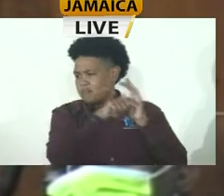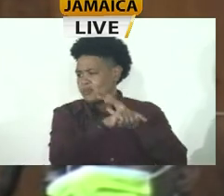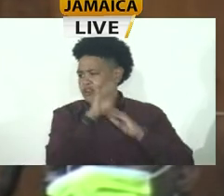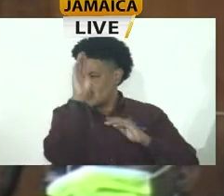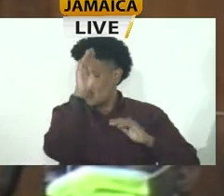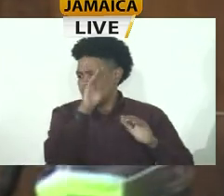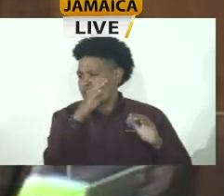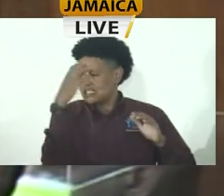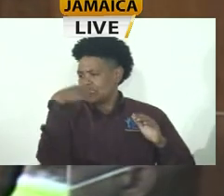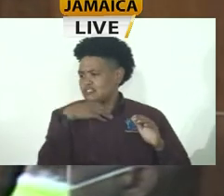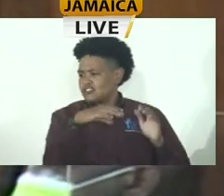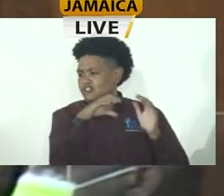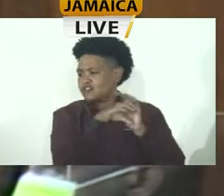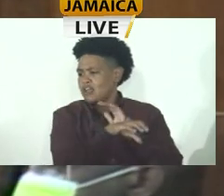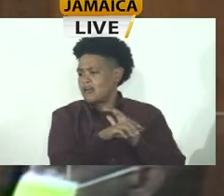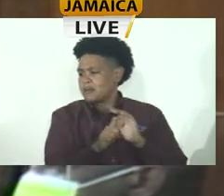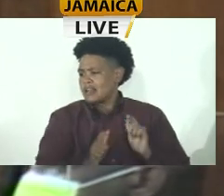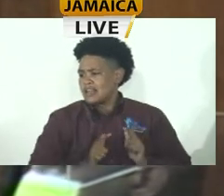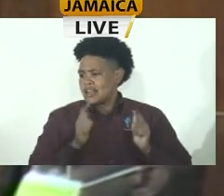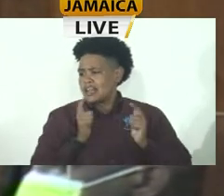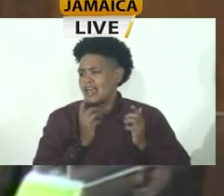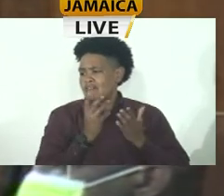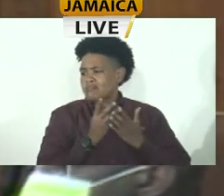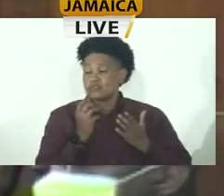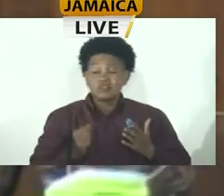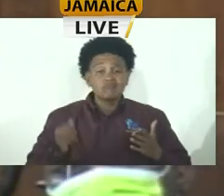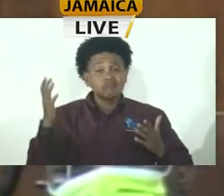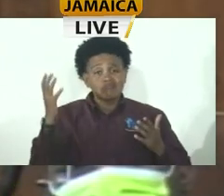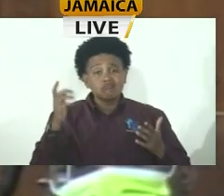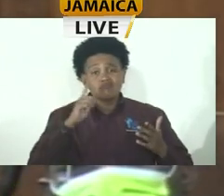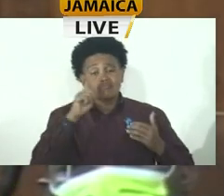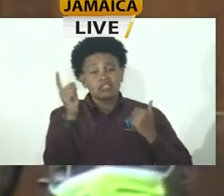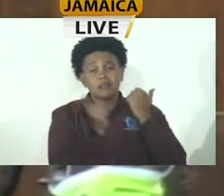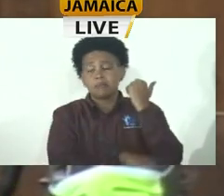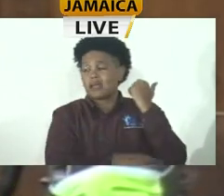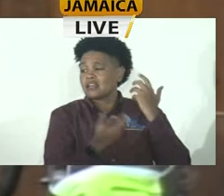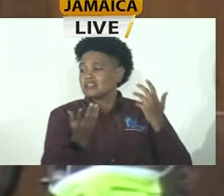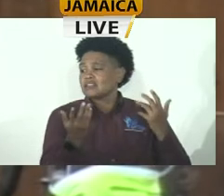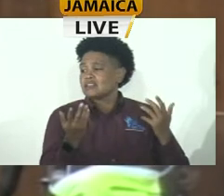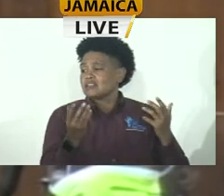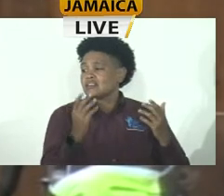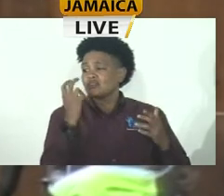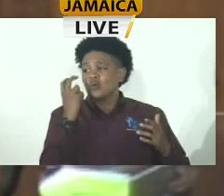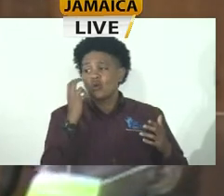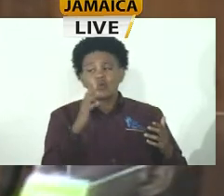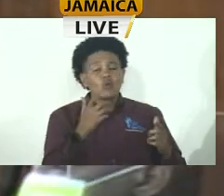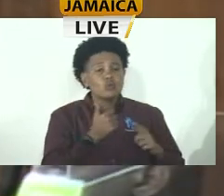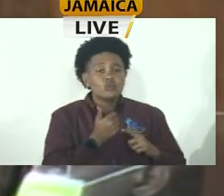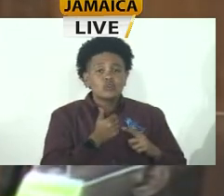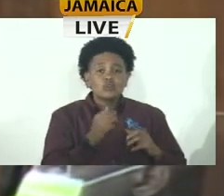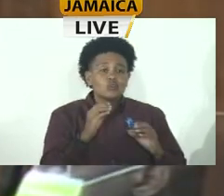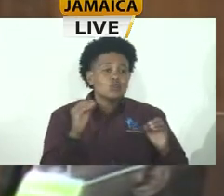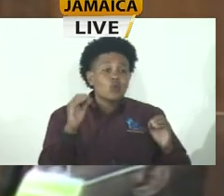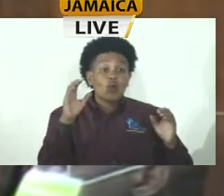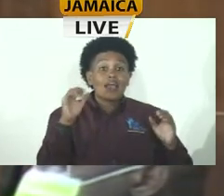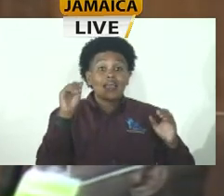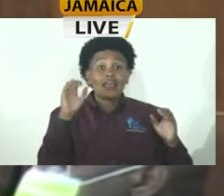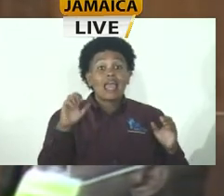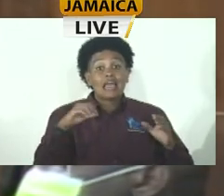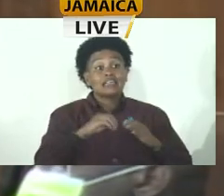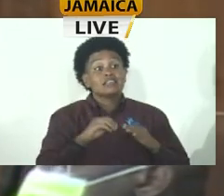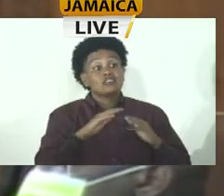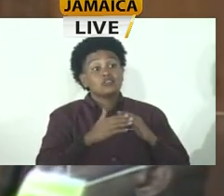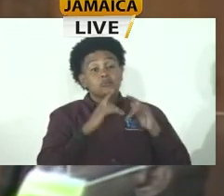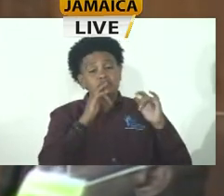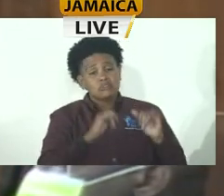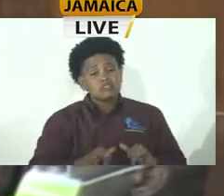imprisonment is the penalty and there's no known madam speaker no case is the same